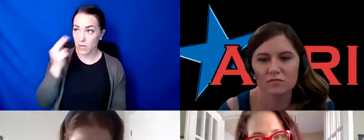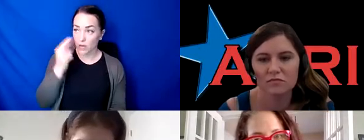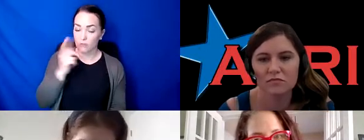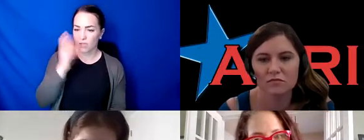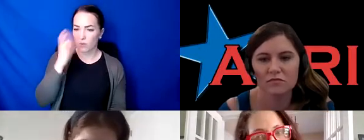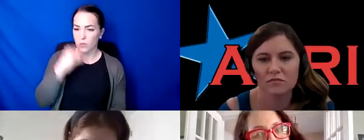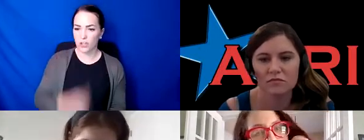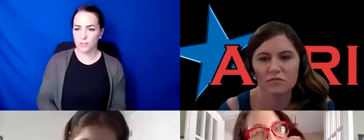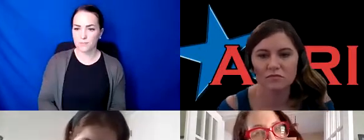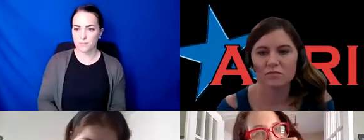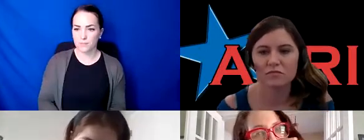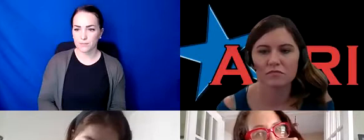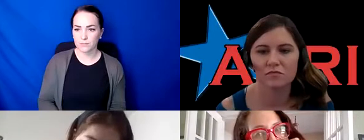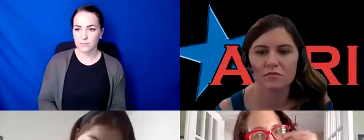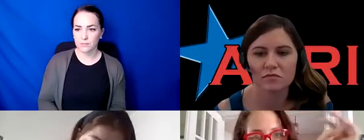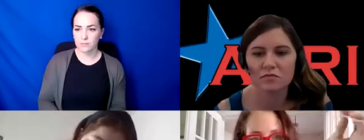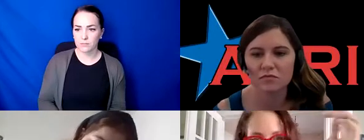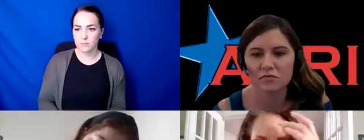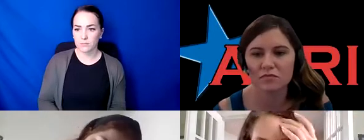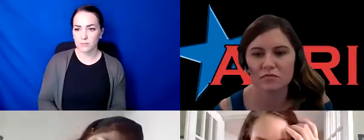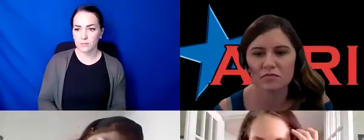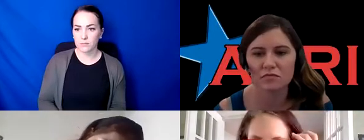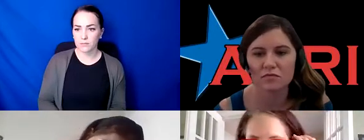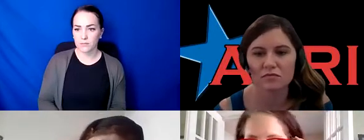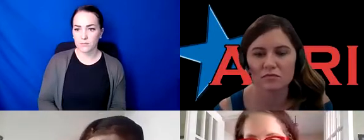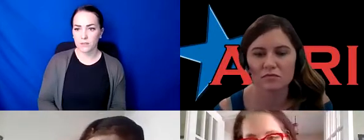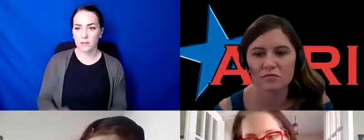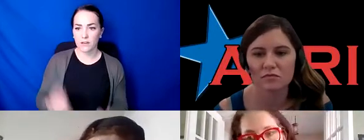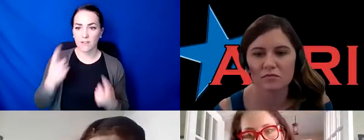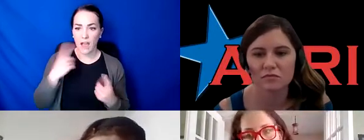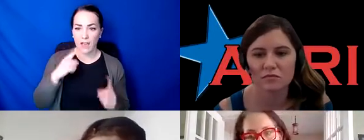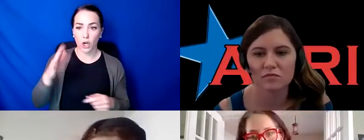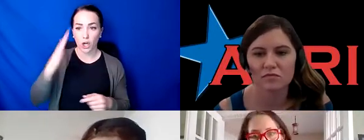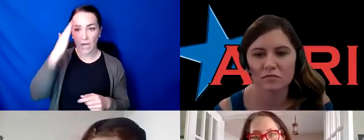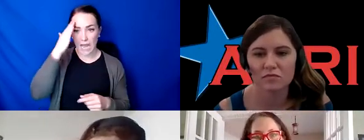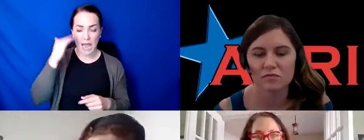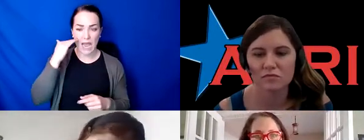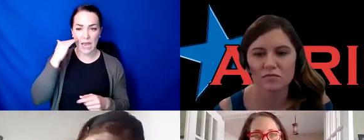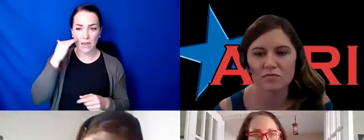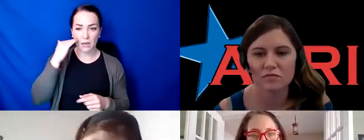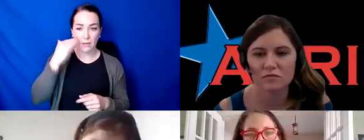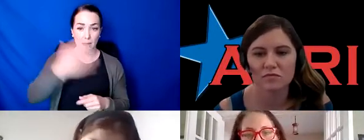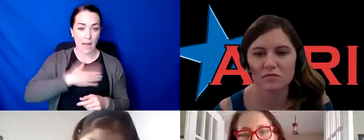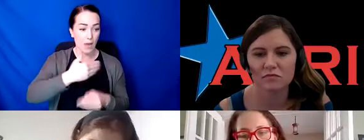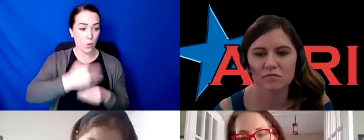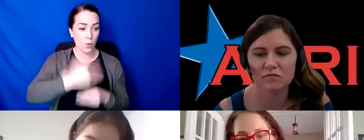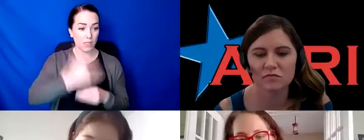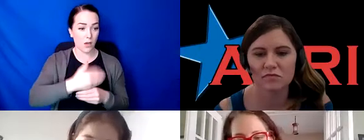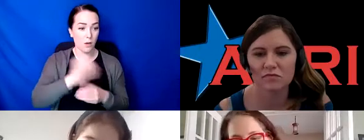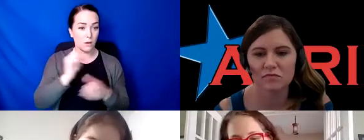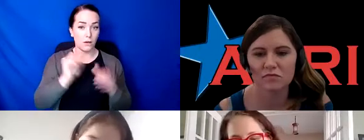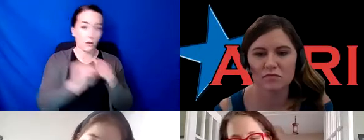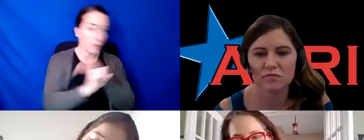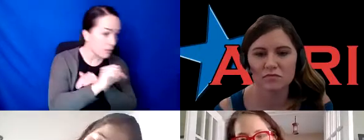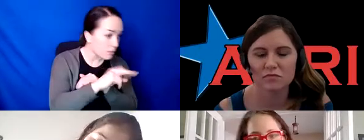And then finally she takes her head and sticks her head inside my car and starts looking around. And she's